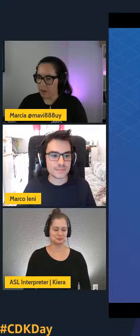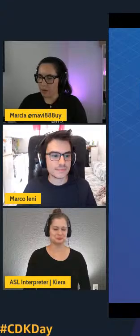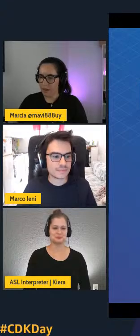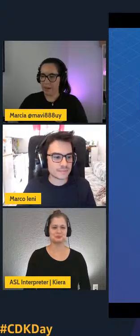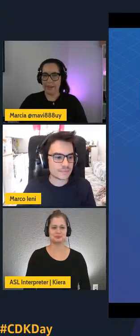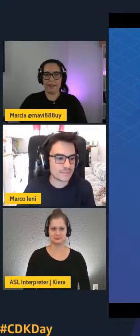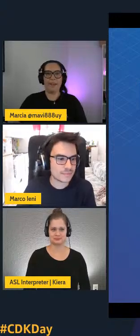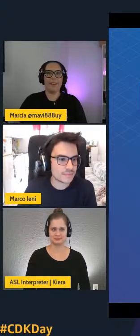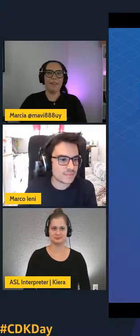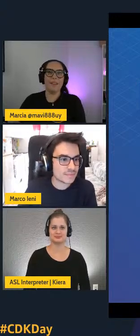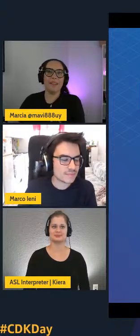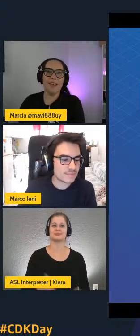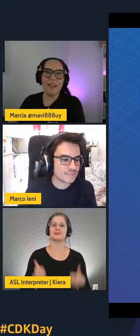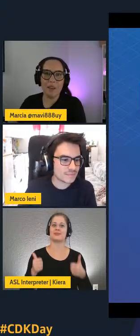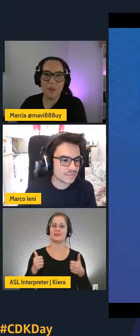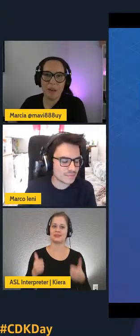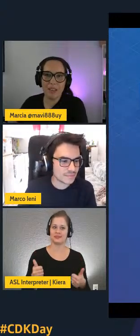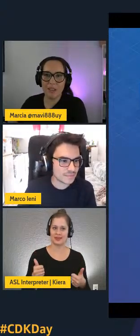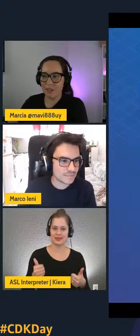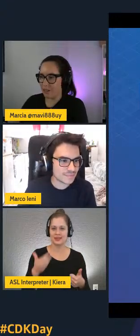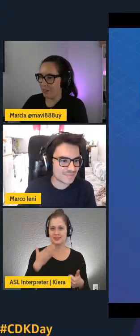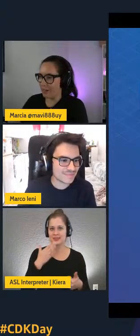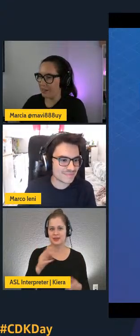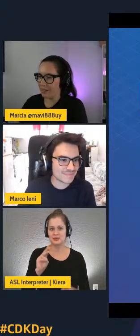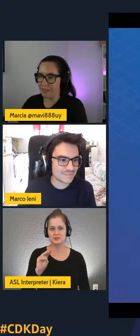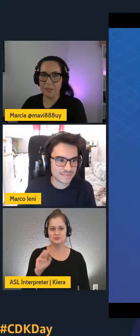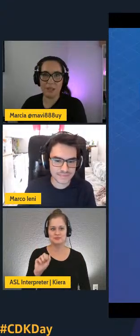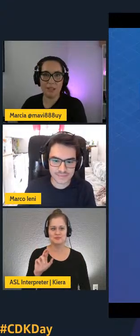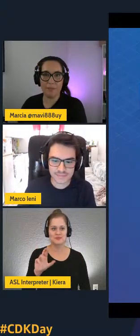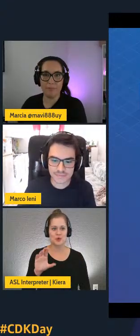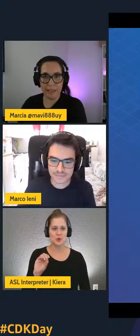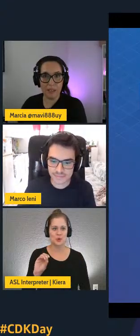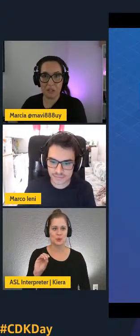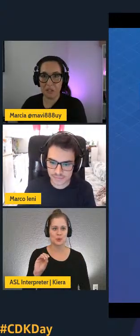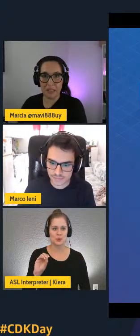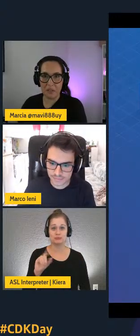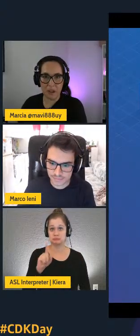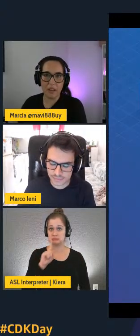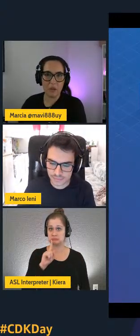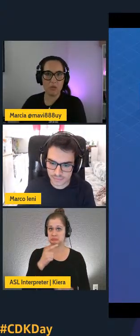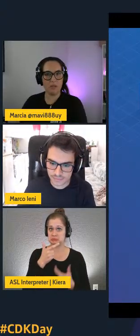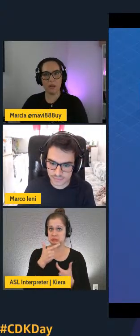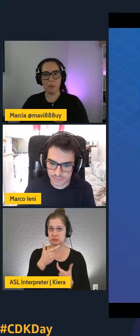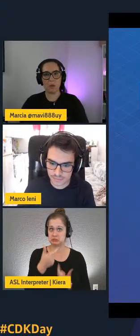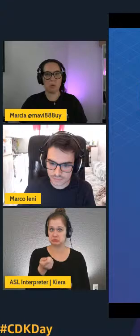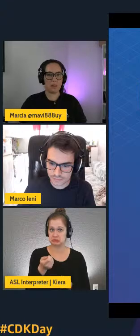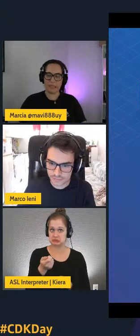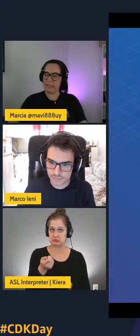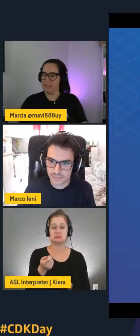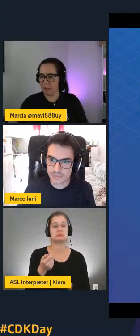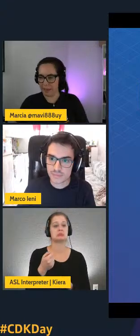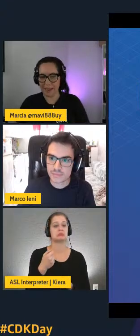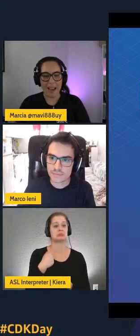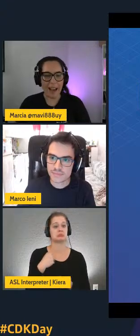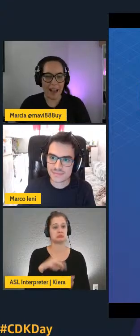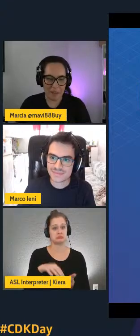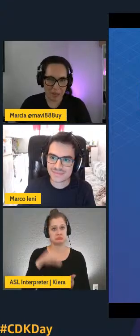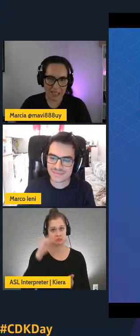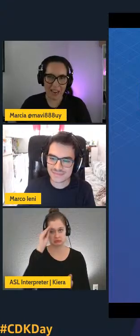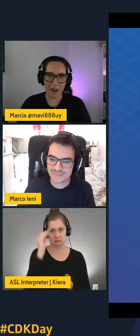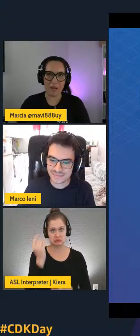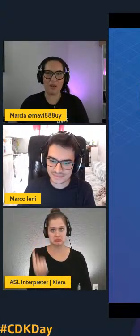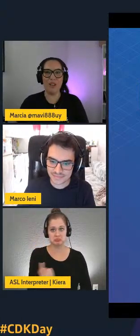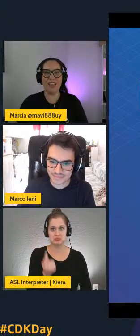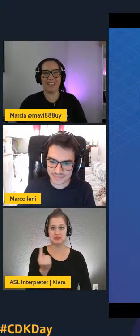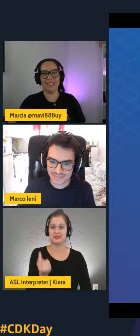Oh, hey. Thank you, Marco. This was really interesting if I knew something about Kubernetes, but I